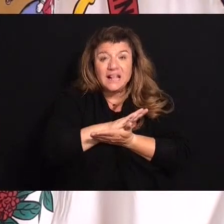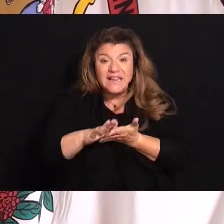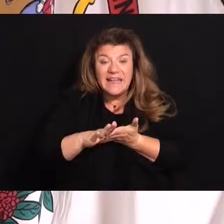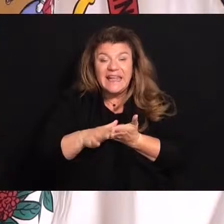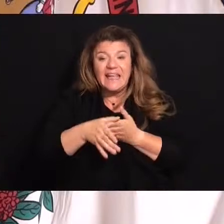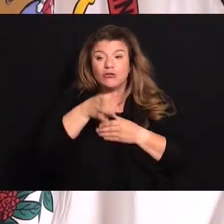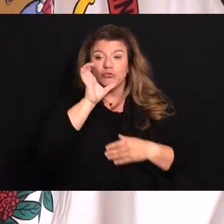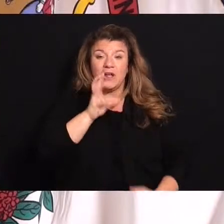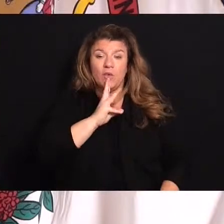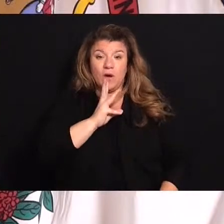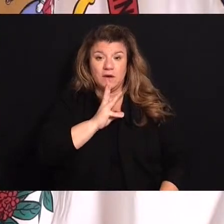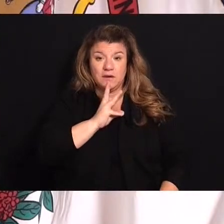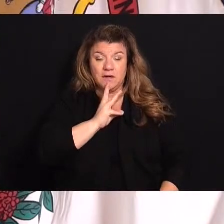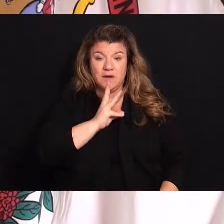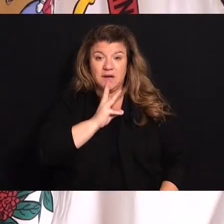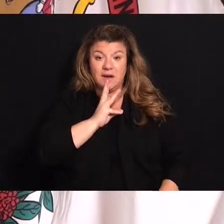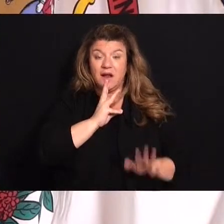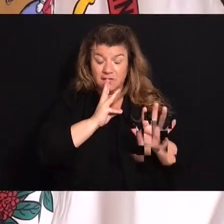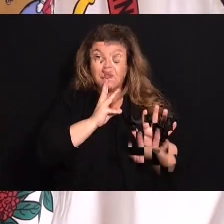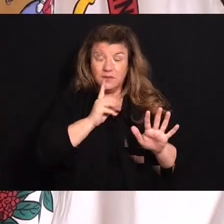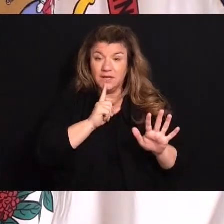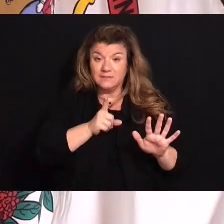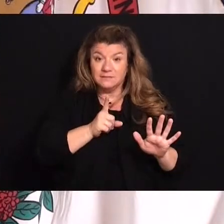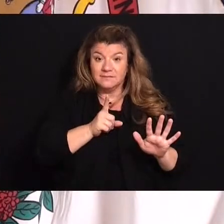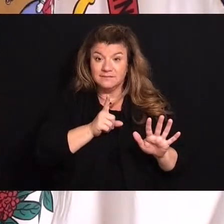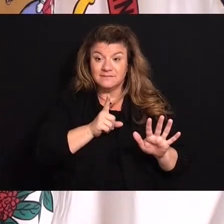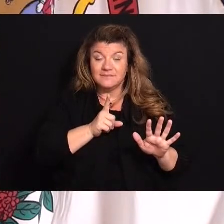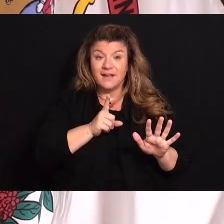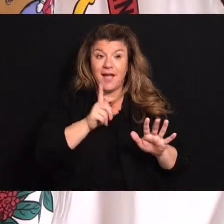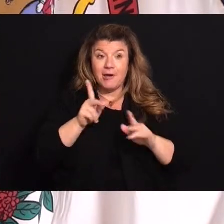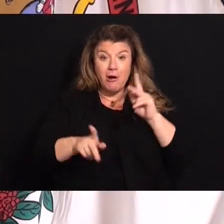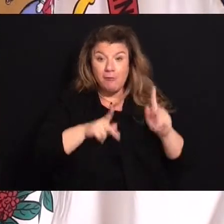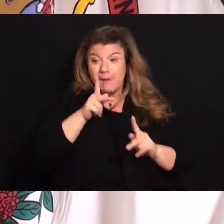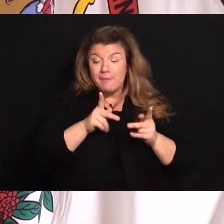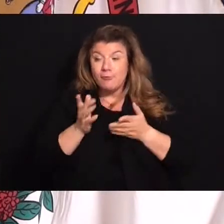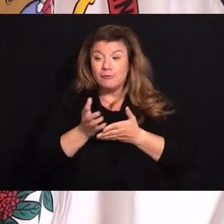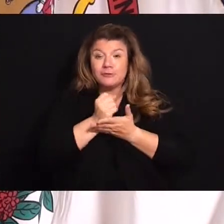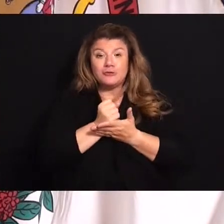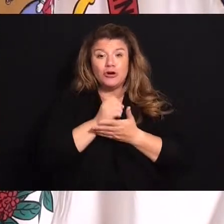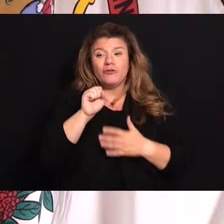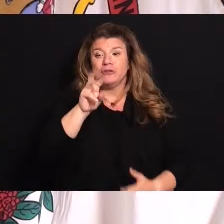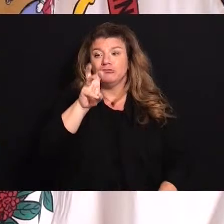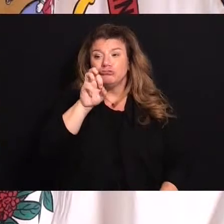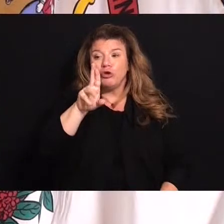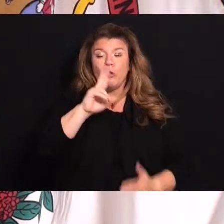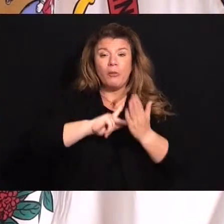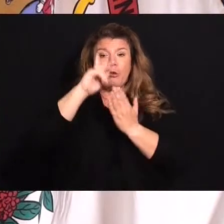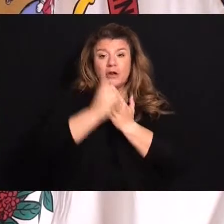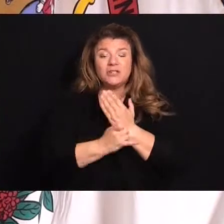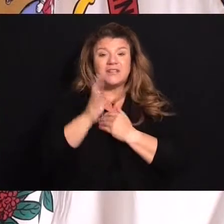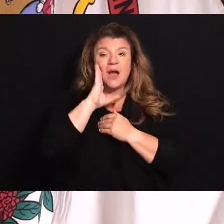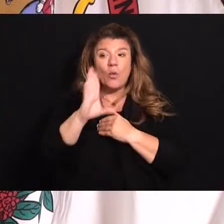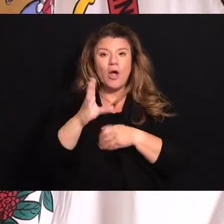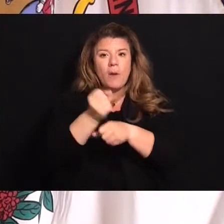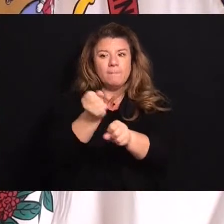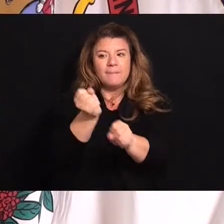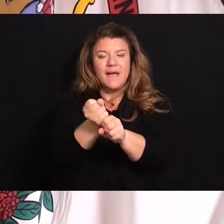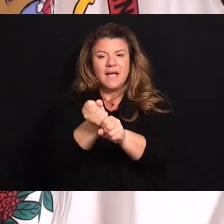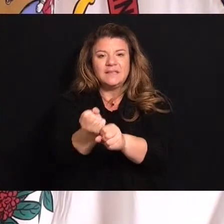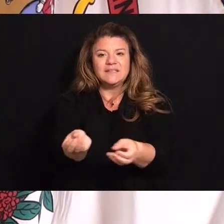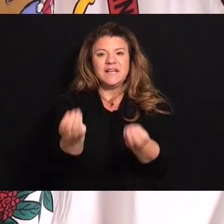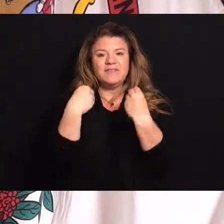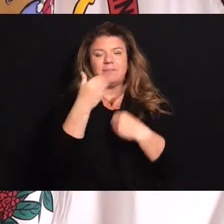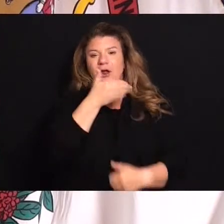and absolutely, without any question, our people deserve sewer projects that will absolutely make us better and